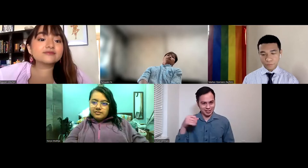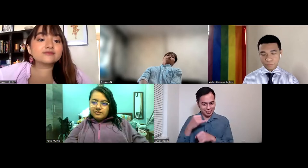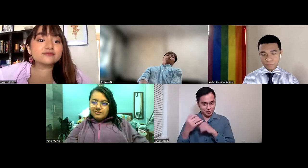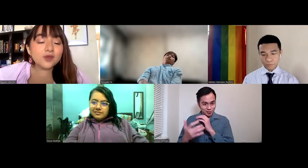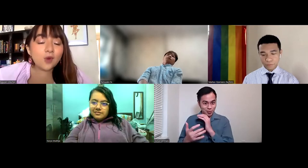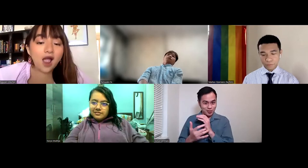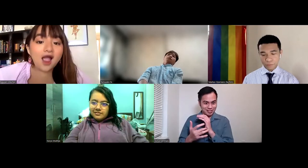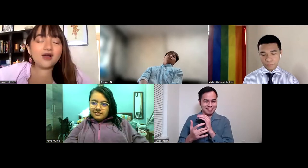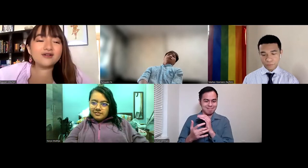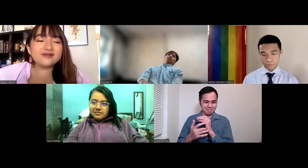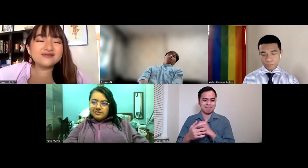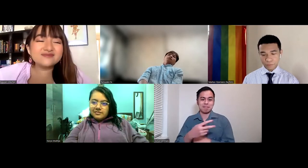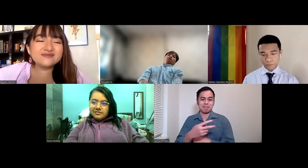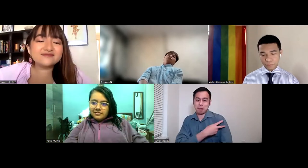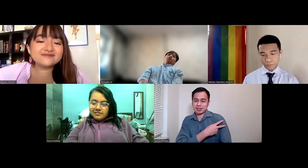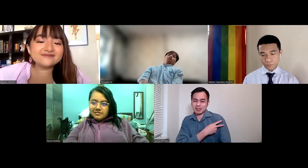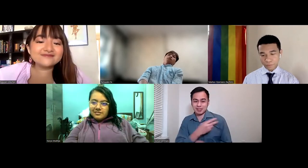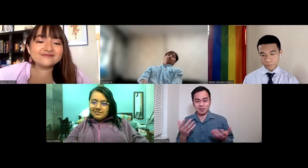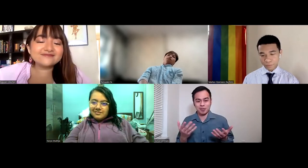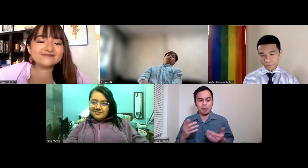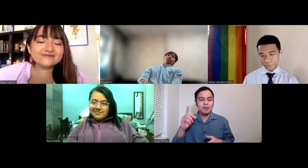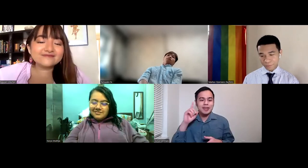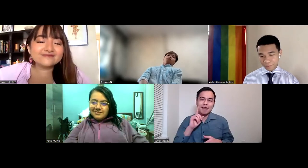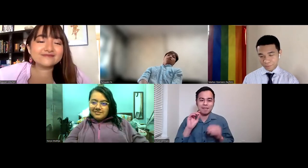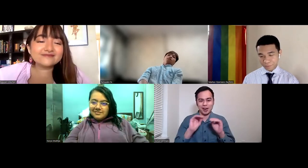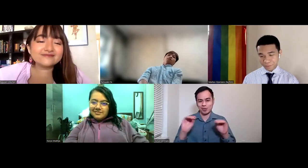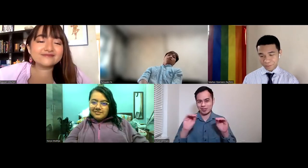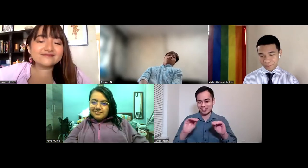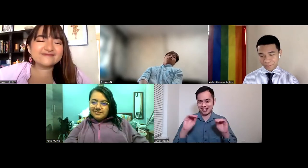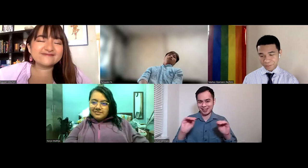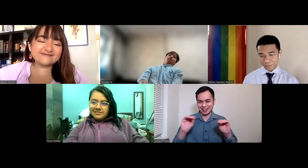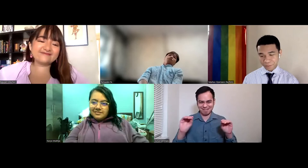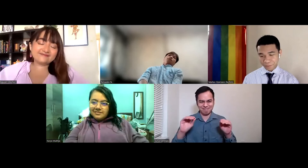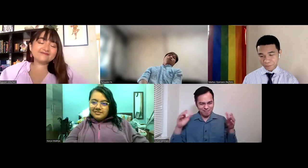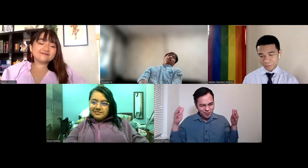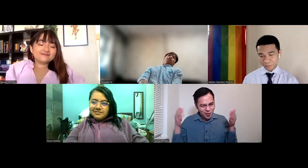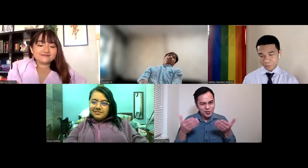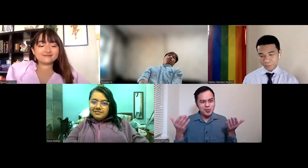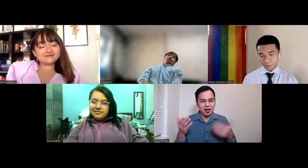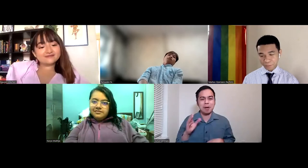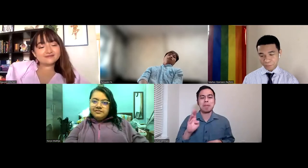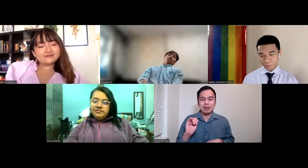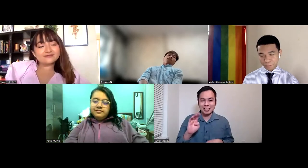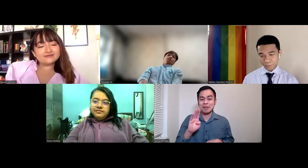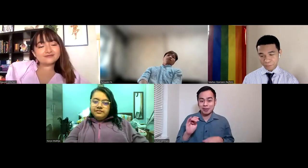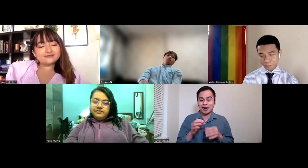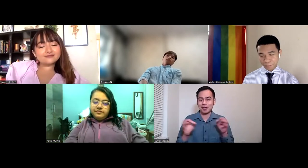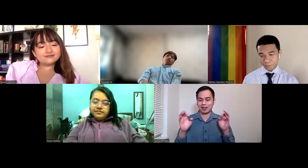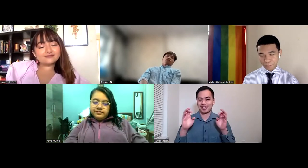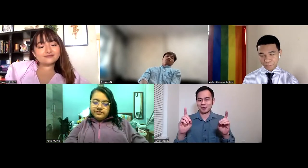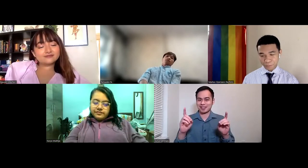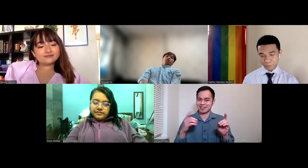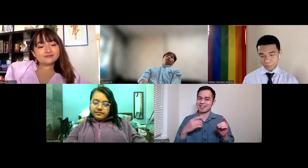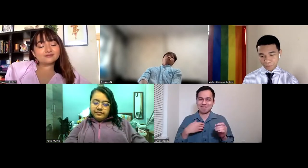York. So this is and the National Technical Institute for the Deaf. I'm learning to be trained to be a